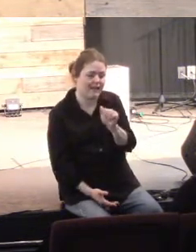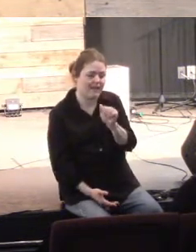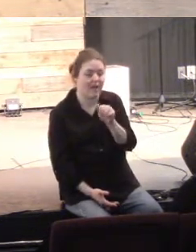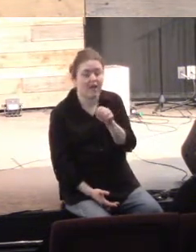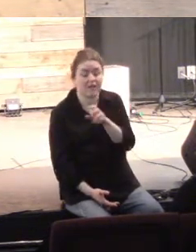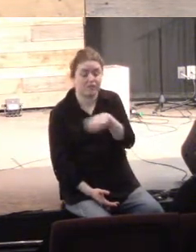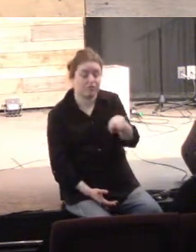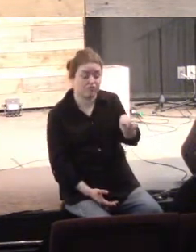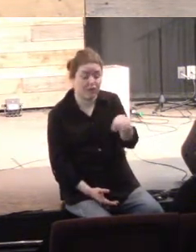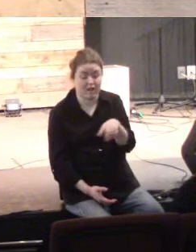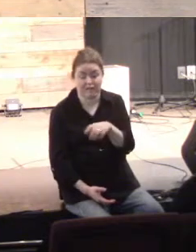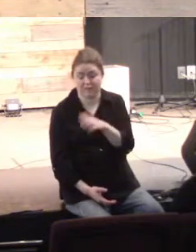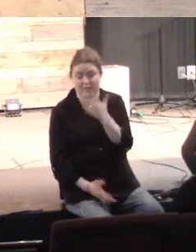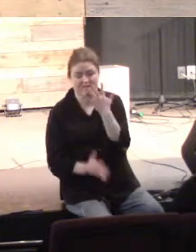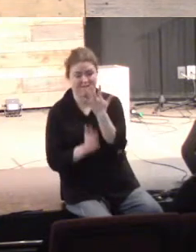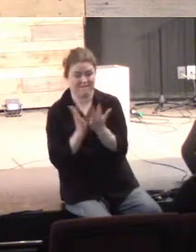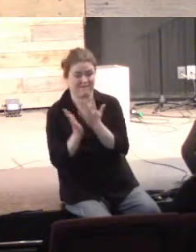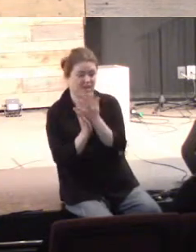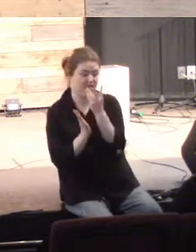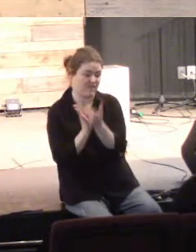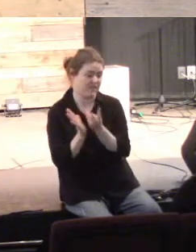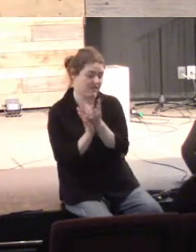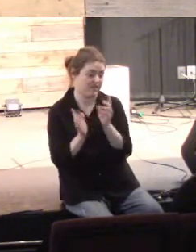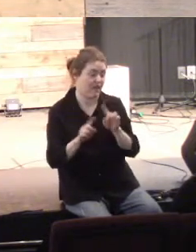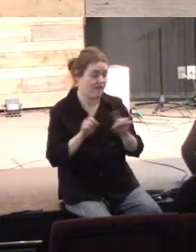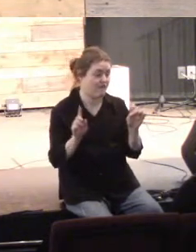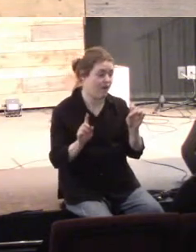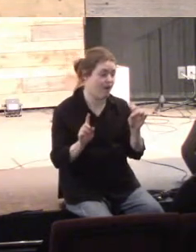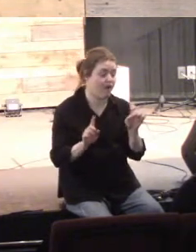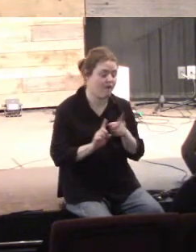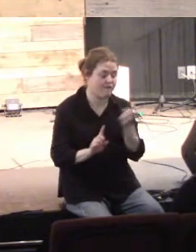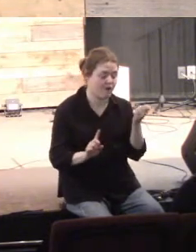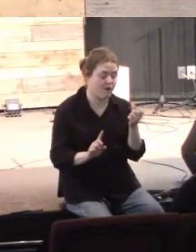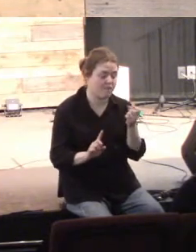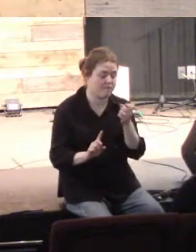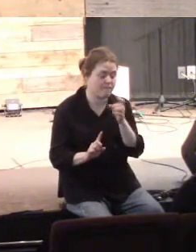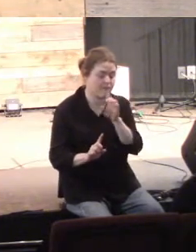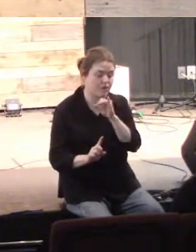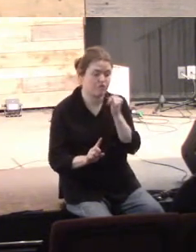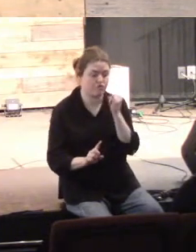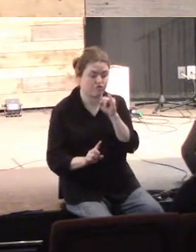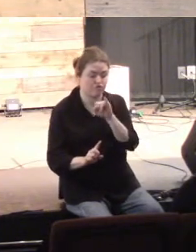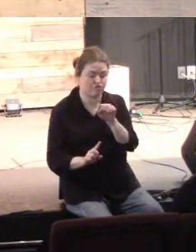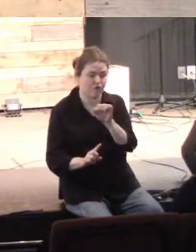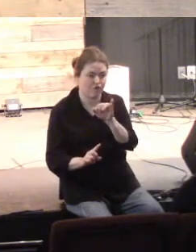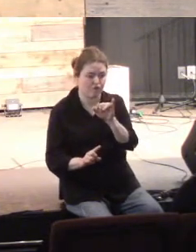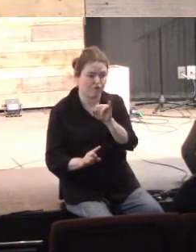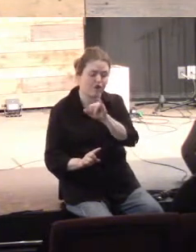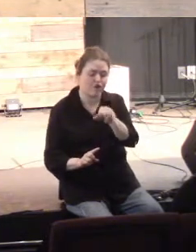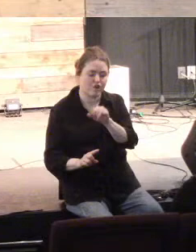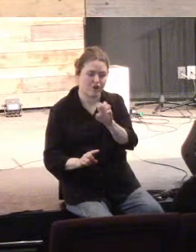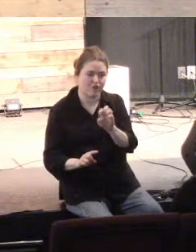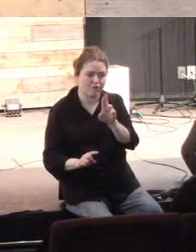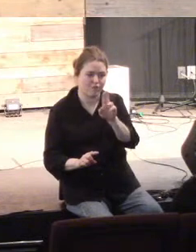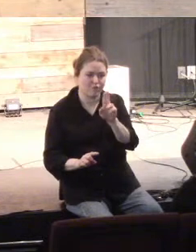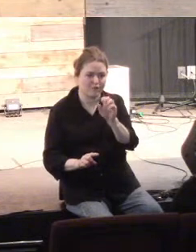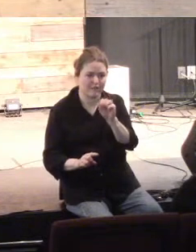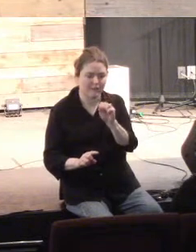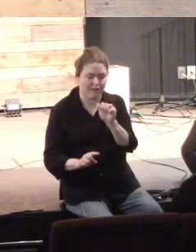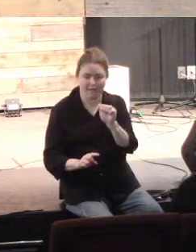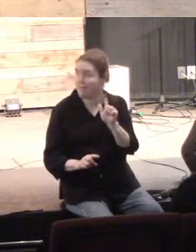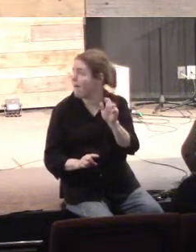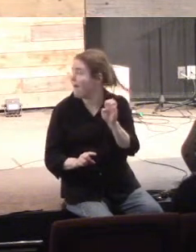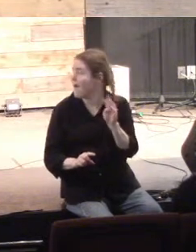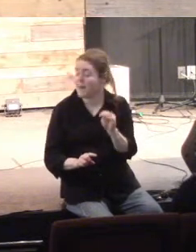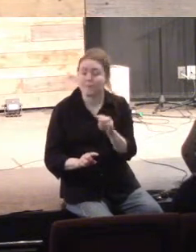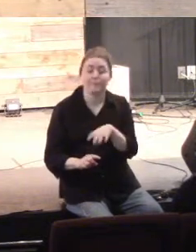from Jerusalem to Lydda. Okay. And then it says that Lydda to Joppa, which is another 14 miles or so, which